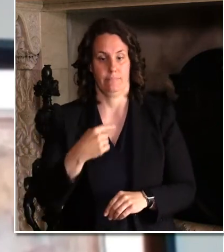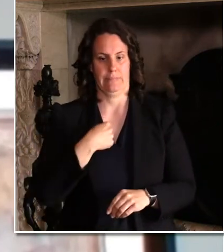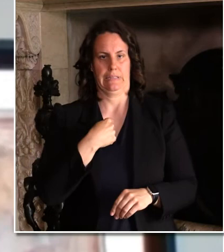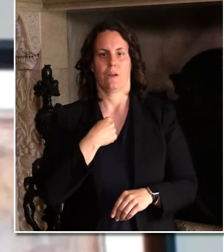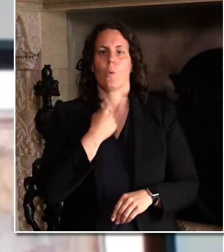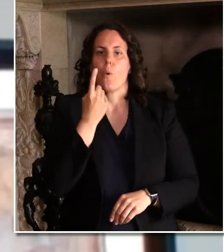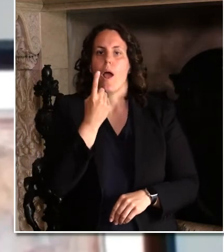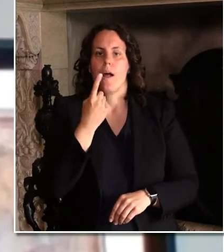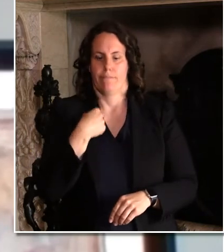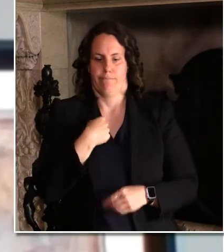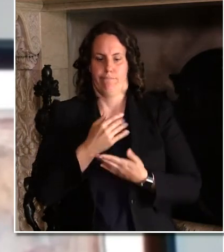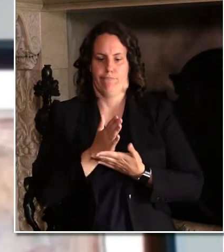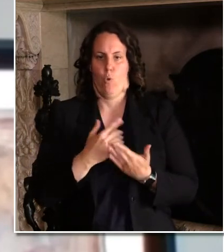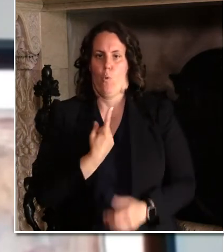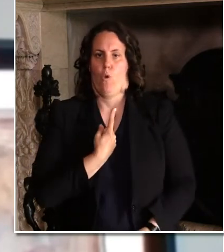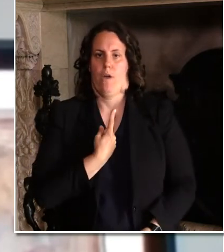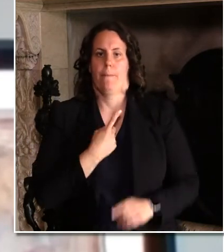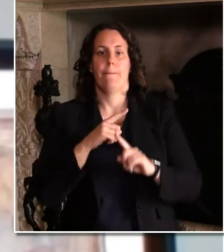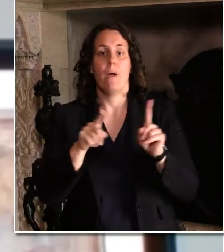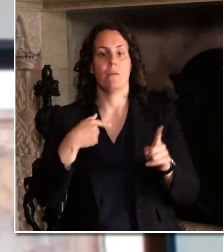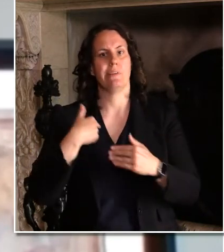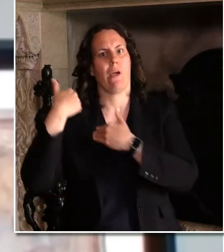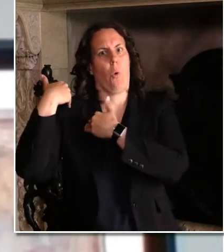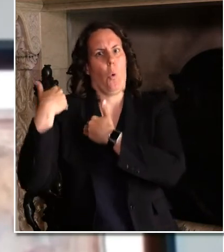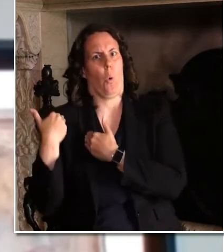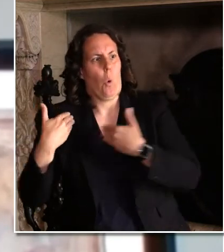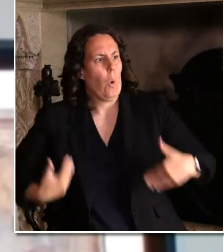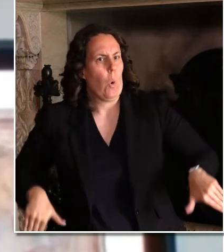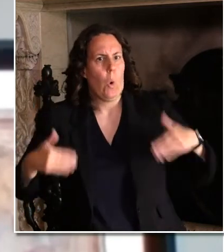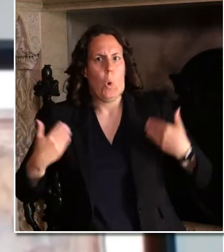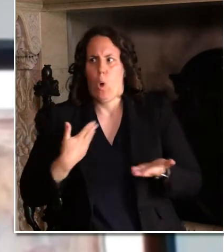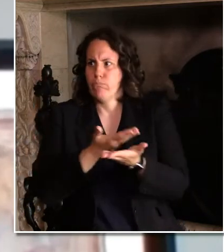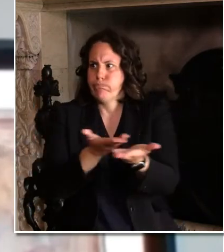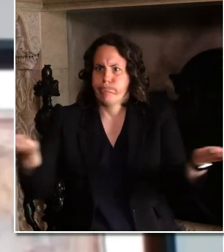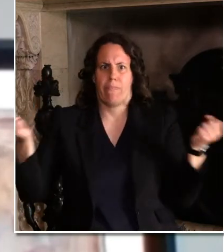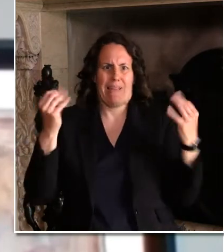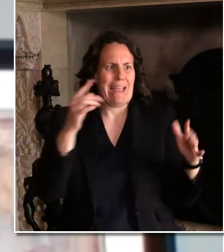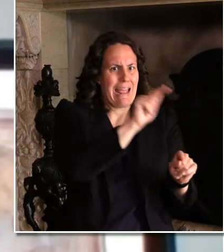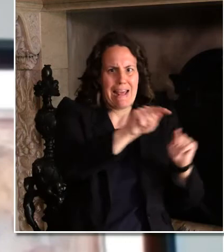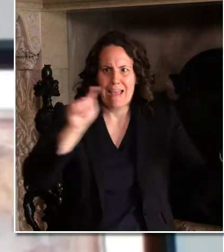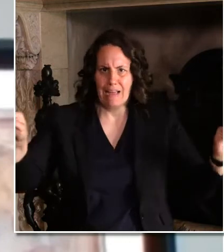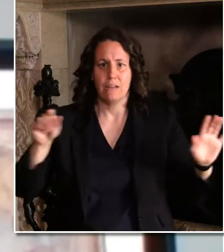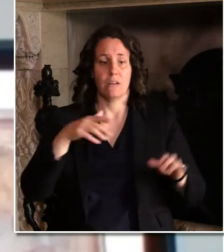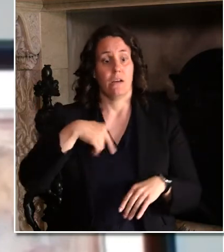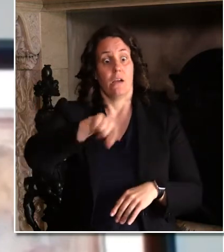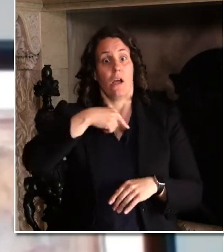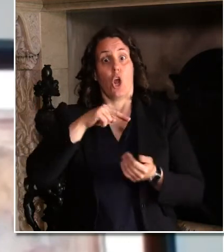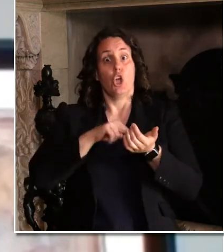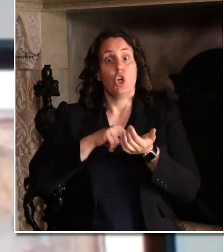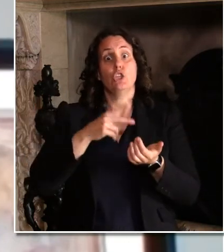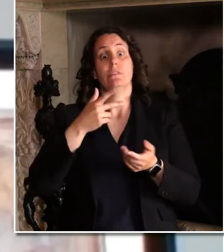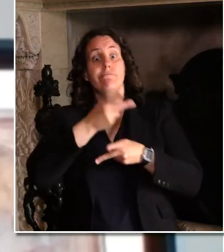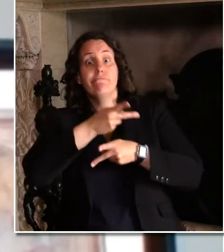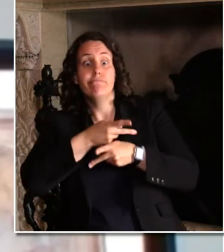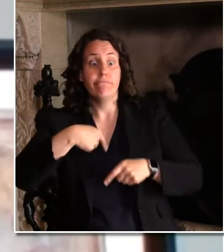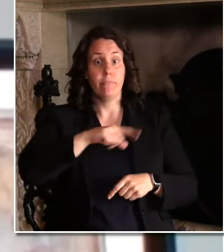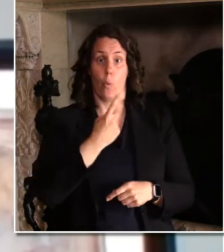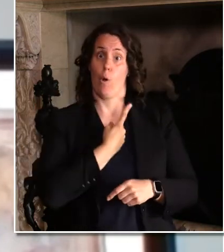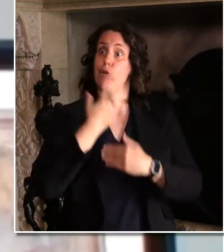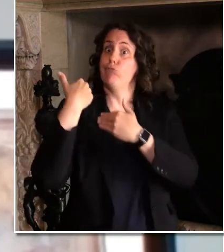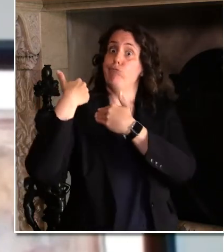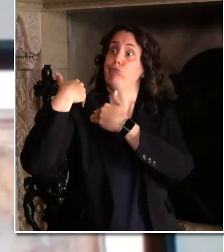responsibility for keeping this virus out of our facilities. This is a public health crisis that requires so much more than our individual